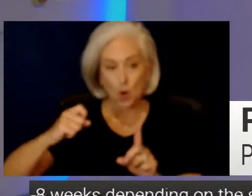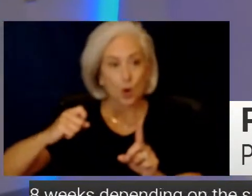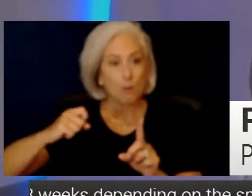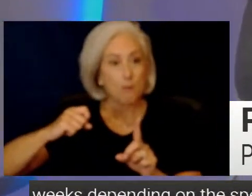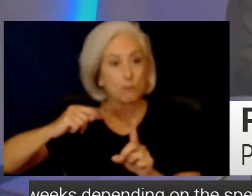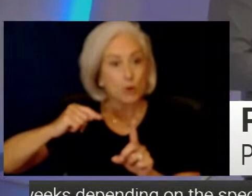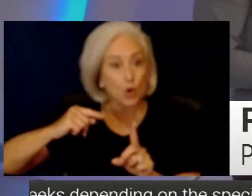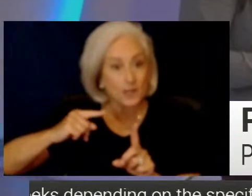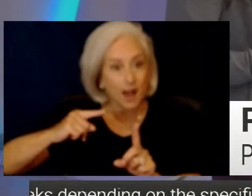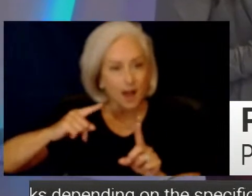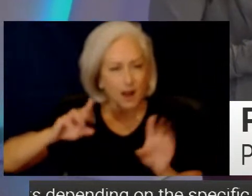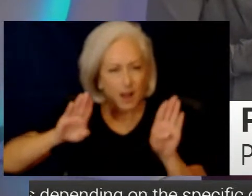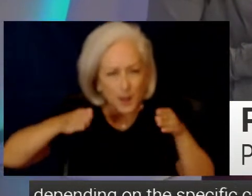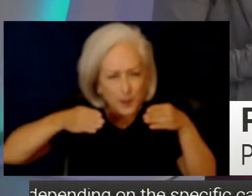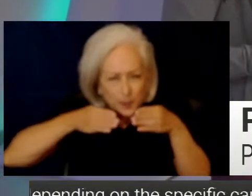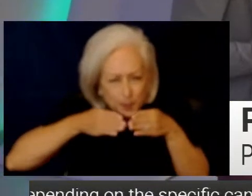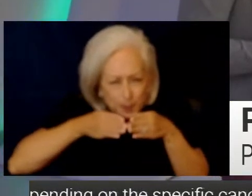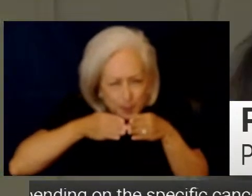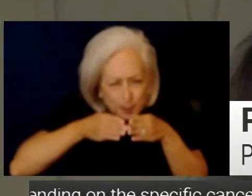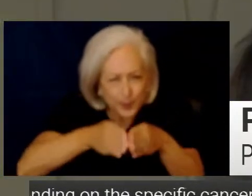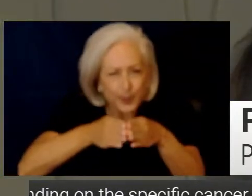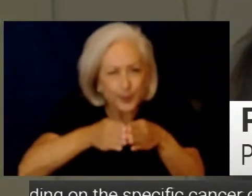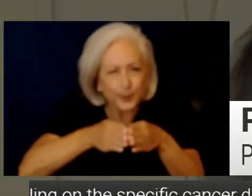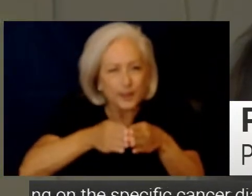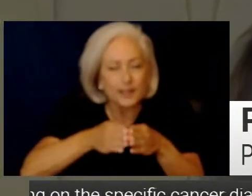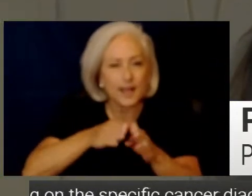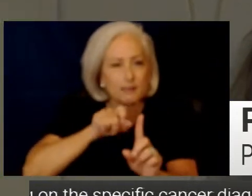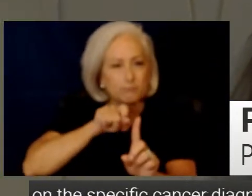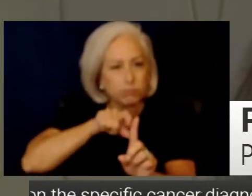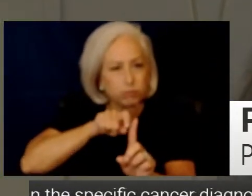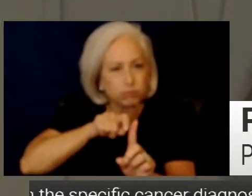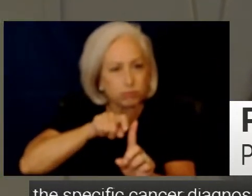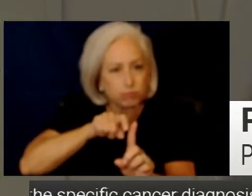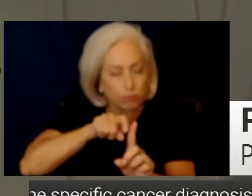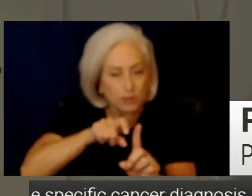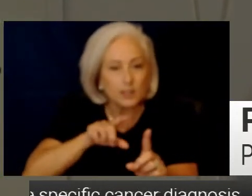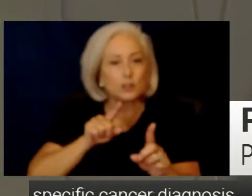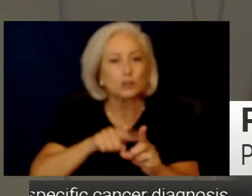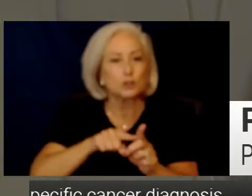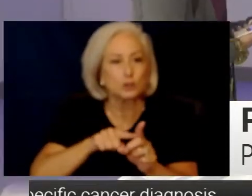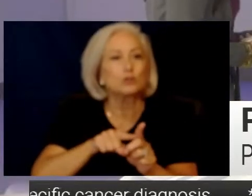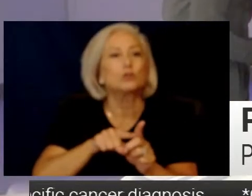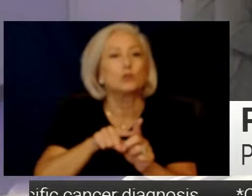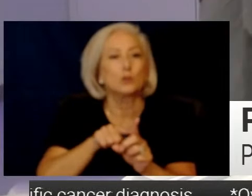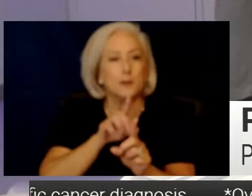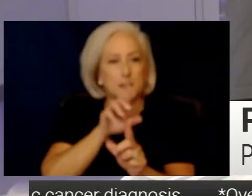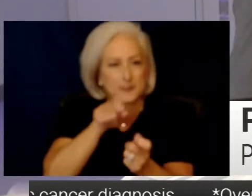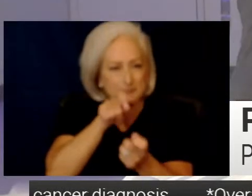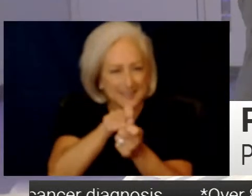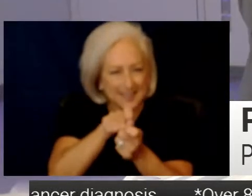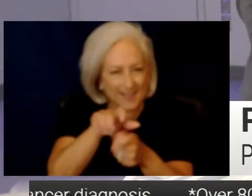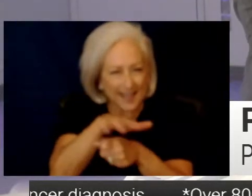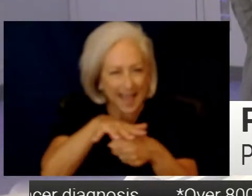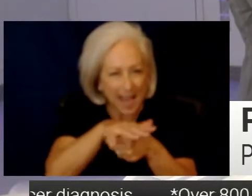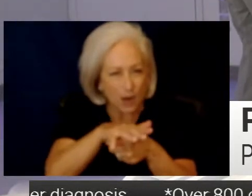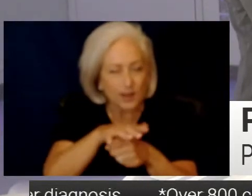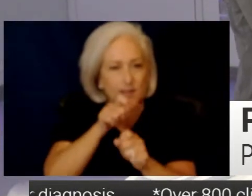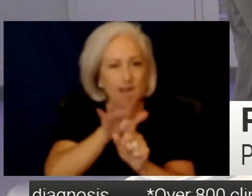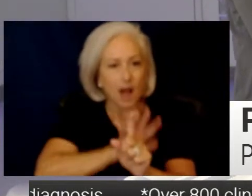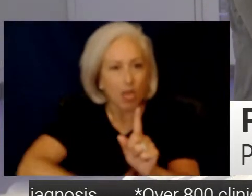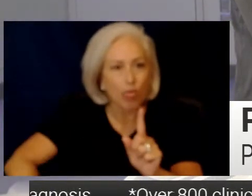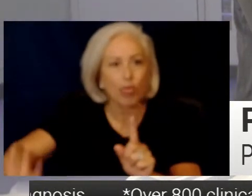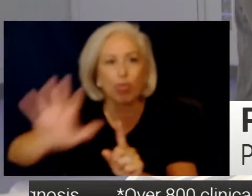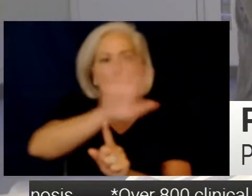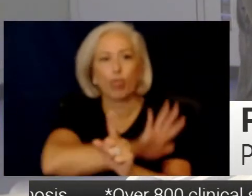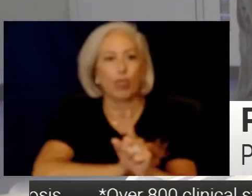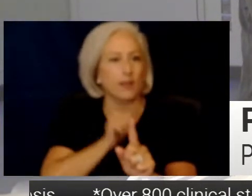reduce radiation and dose and side effects to the surrounding organs. So in that sense, proton therapy really has a broad